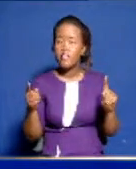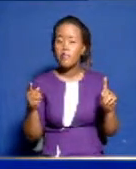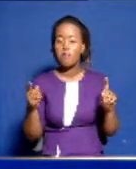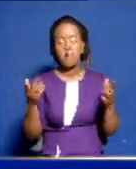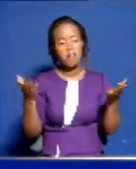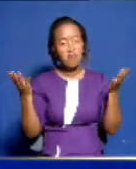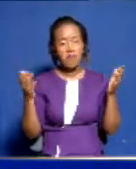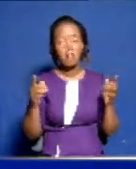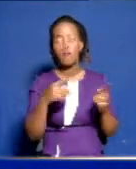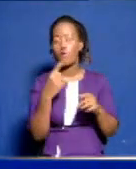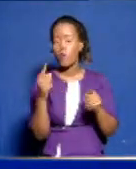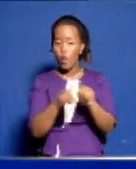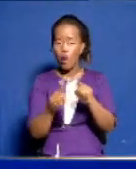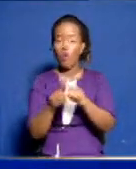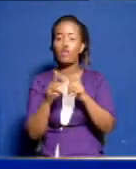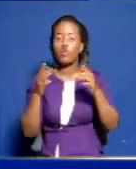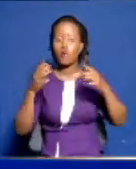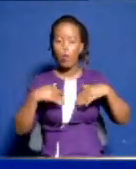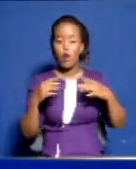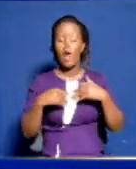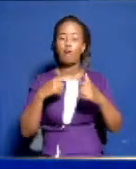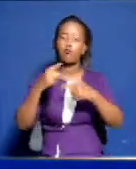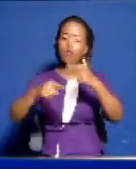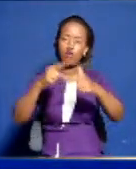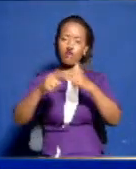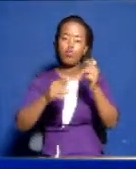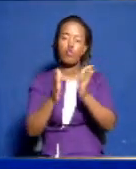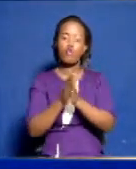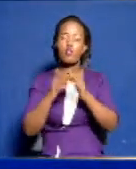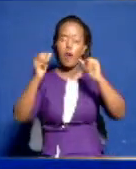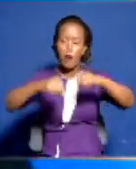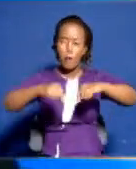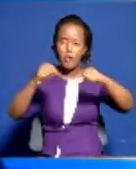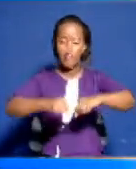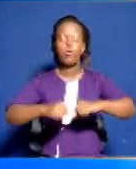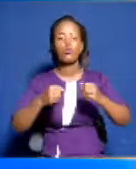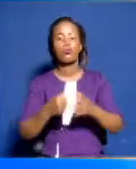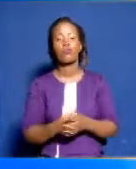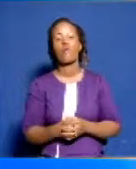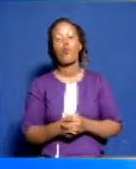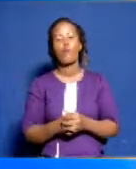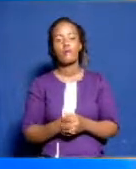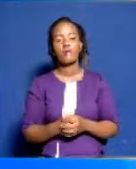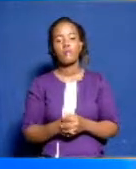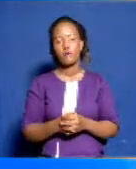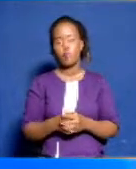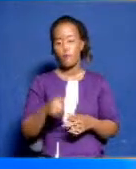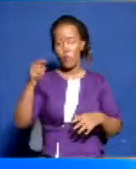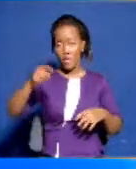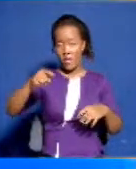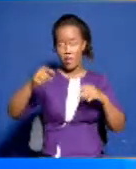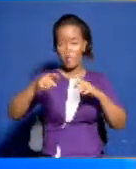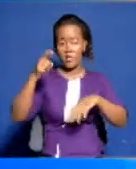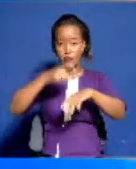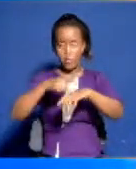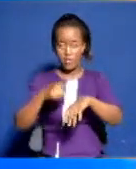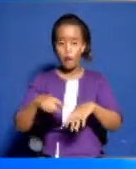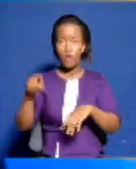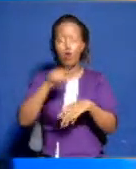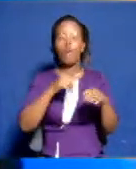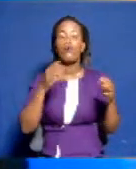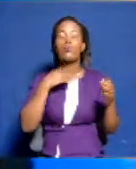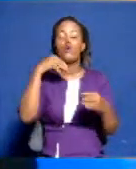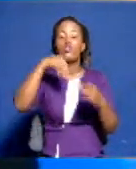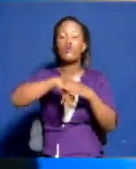has also revealed our potential to be resilient. This is the time we want to invest in the